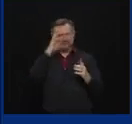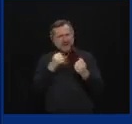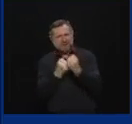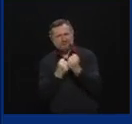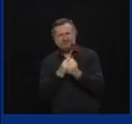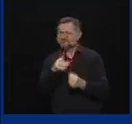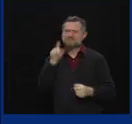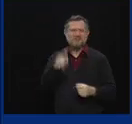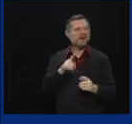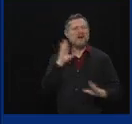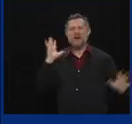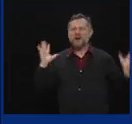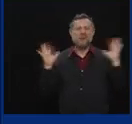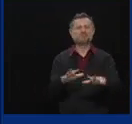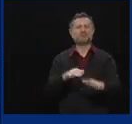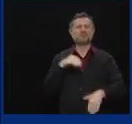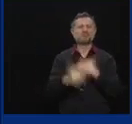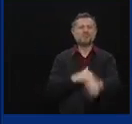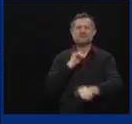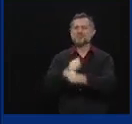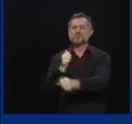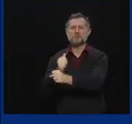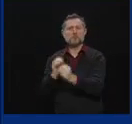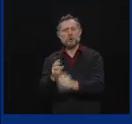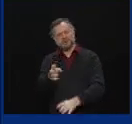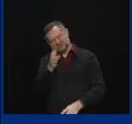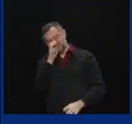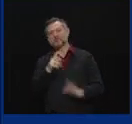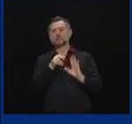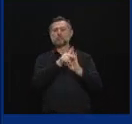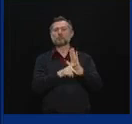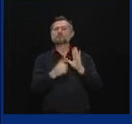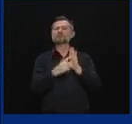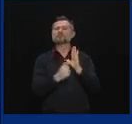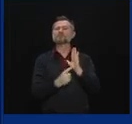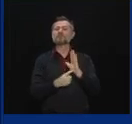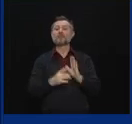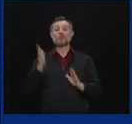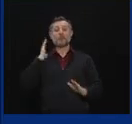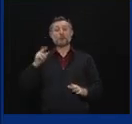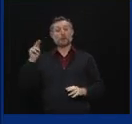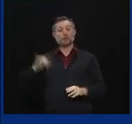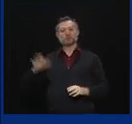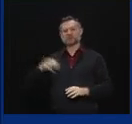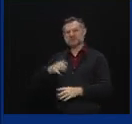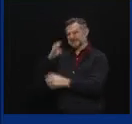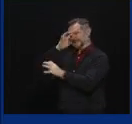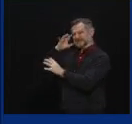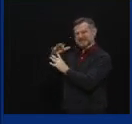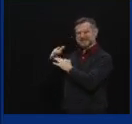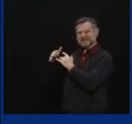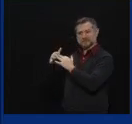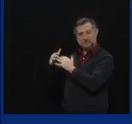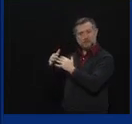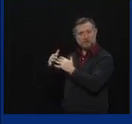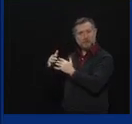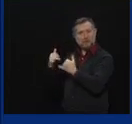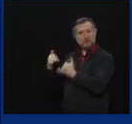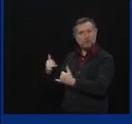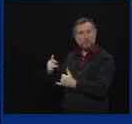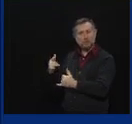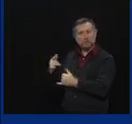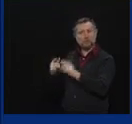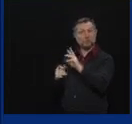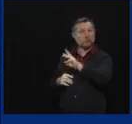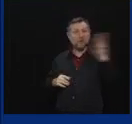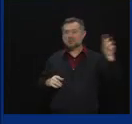have more protocols in place as they do in some other parts of the state, particularly New York City. I will have your backs on this. I will support you, and I'll give you the resources